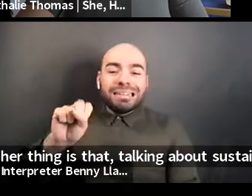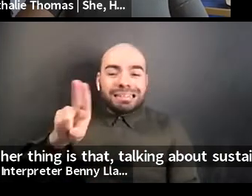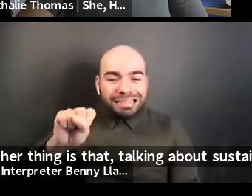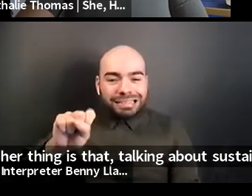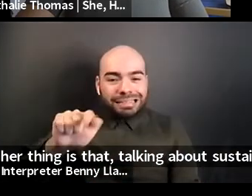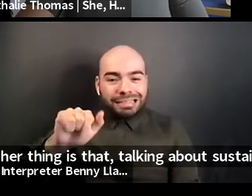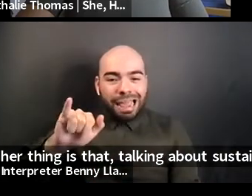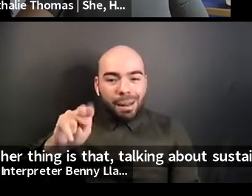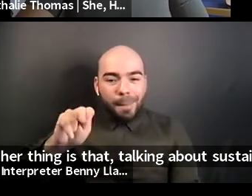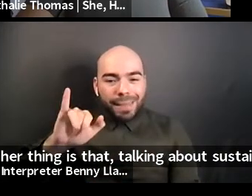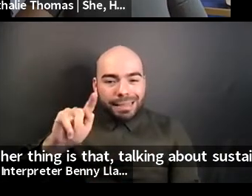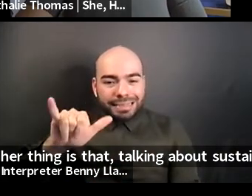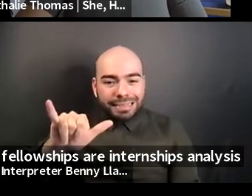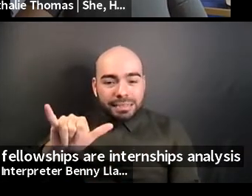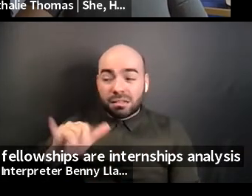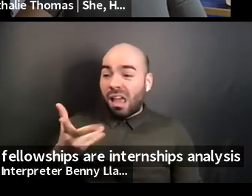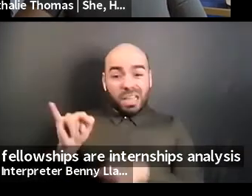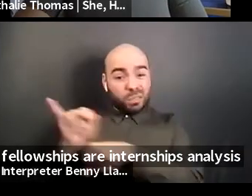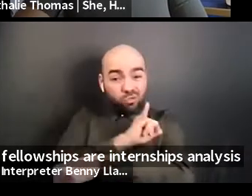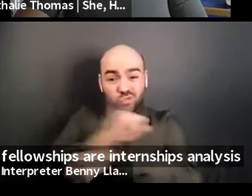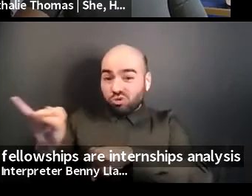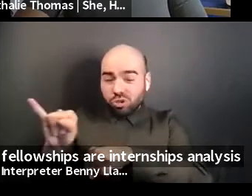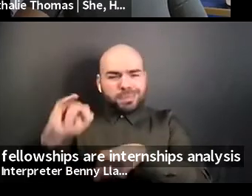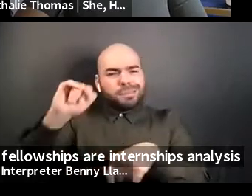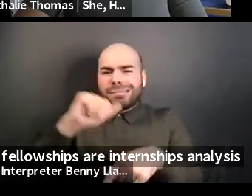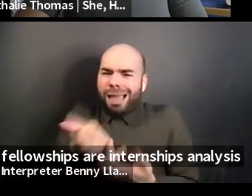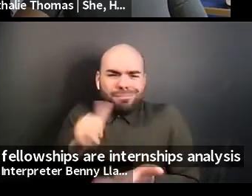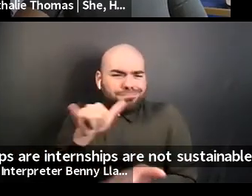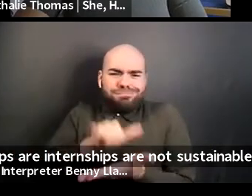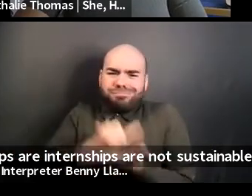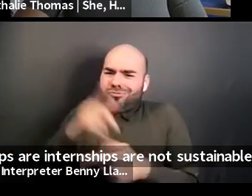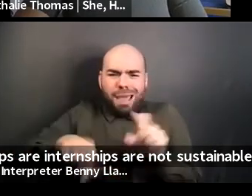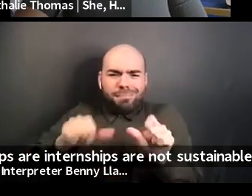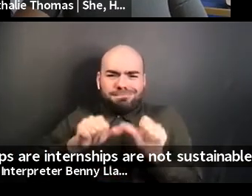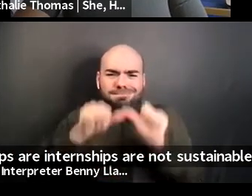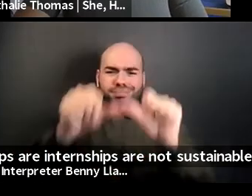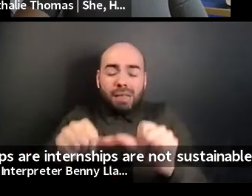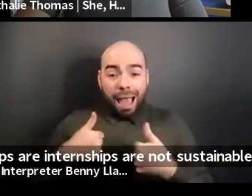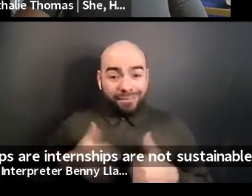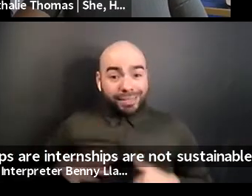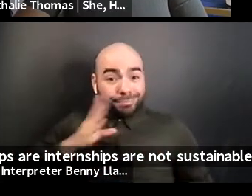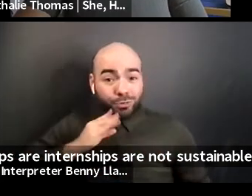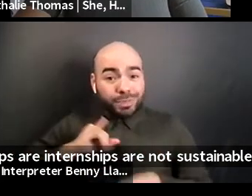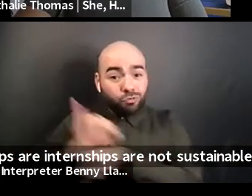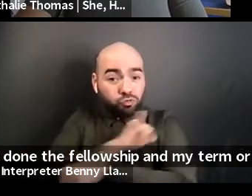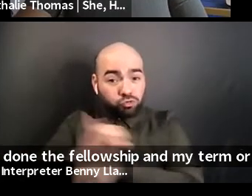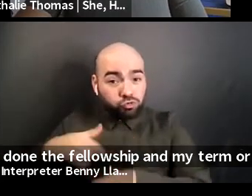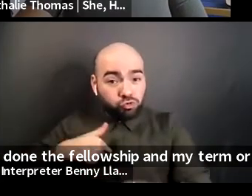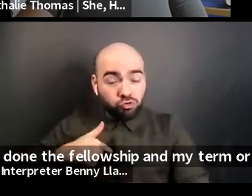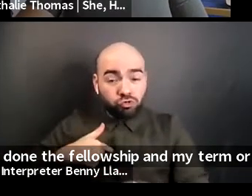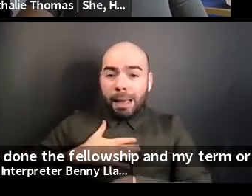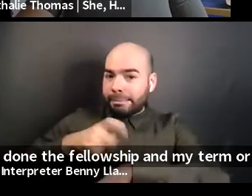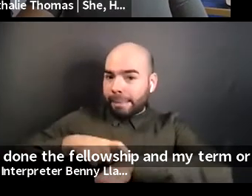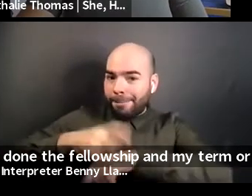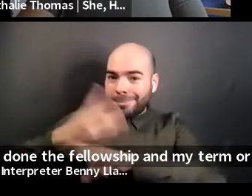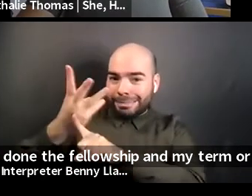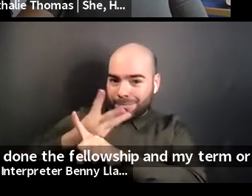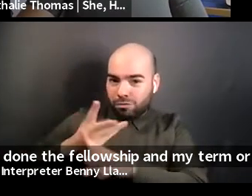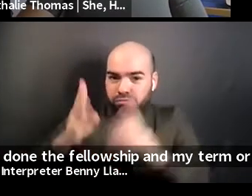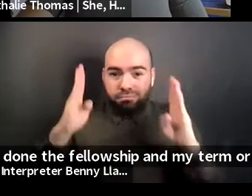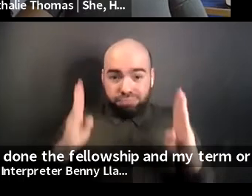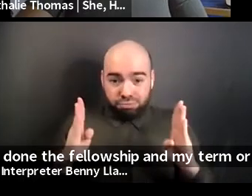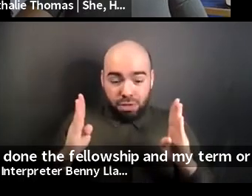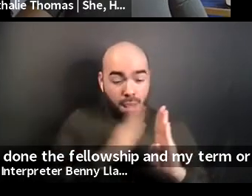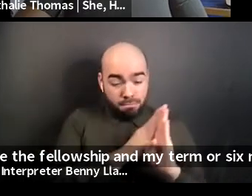internships are not sustainable. I mean, I've done a fellowship and my term was 6 months, and after 6 months,